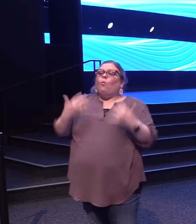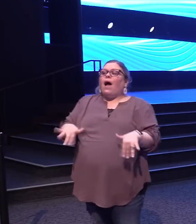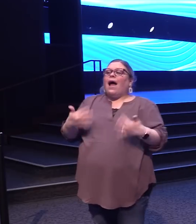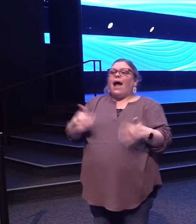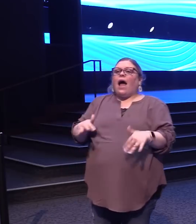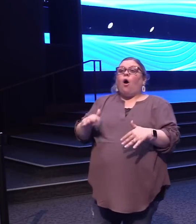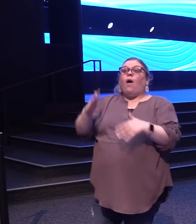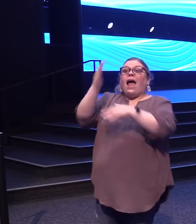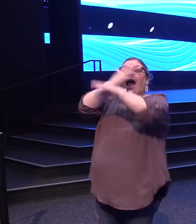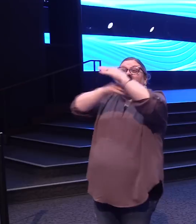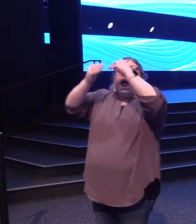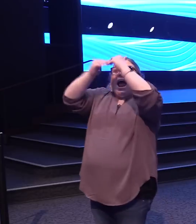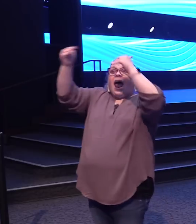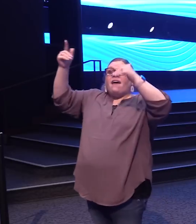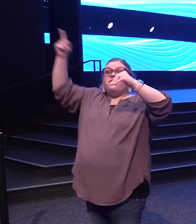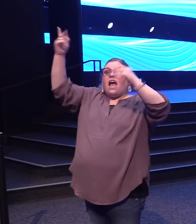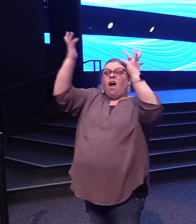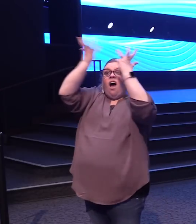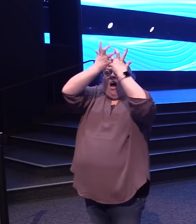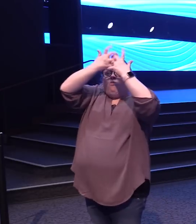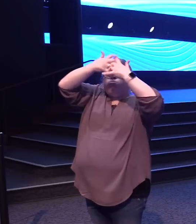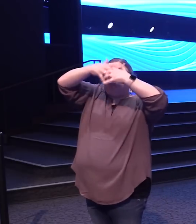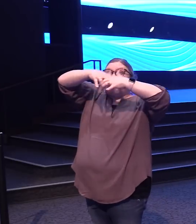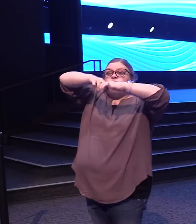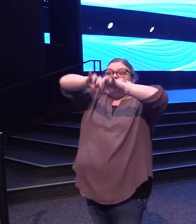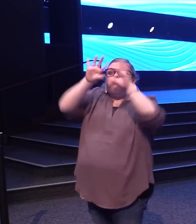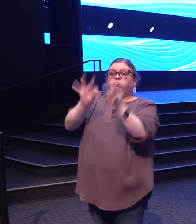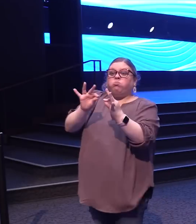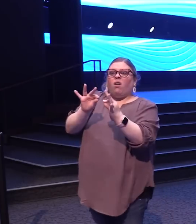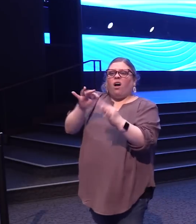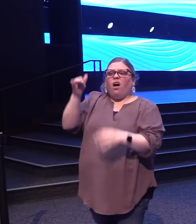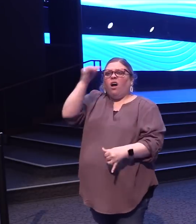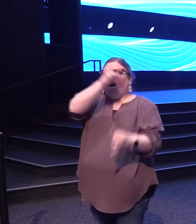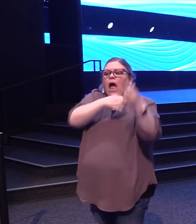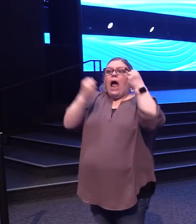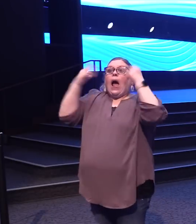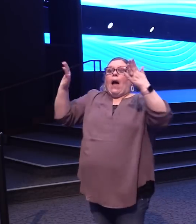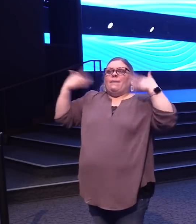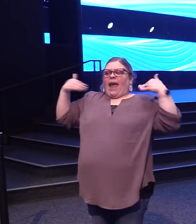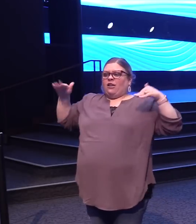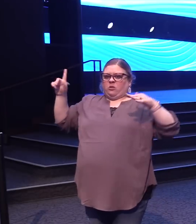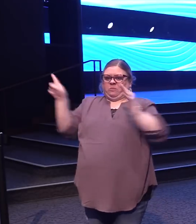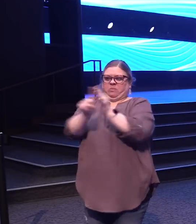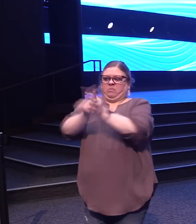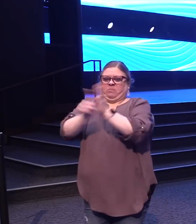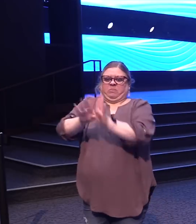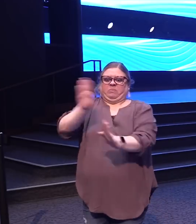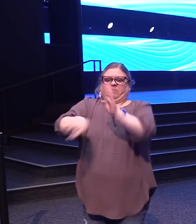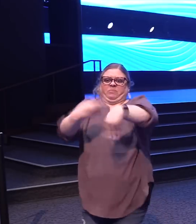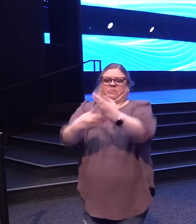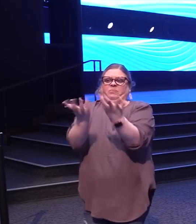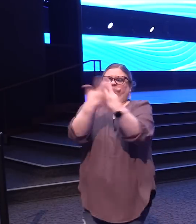of heavenly coordination that went into this. How many angels were involved